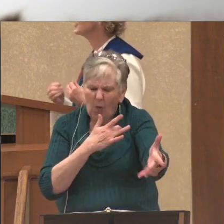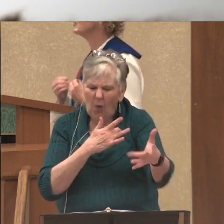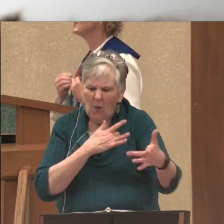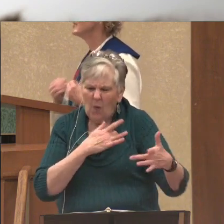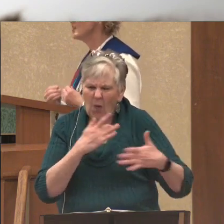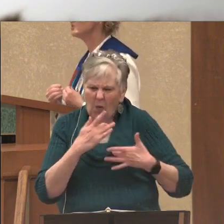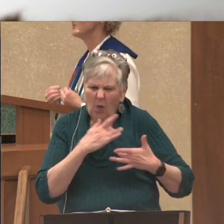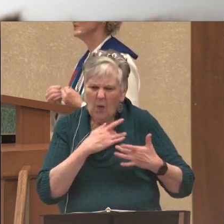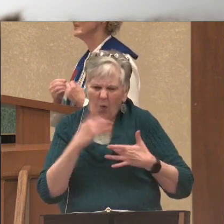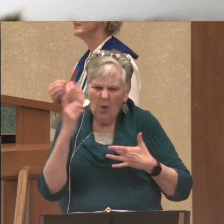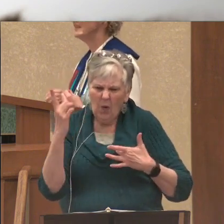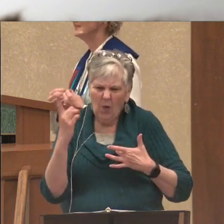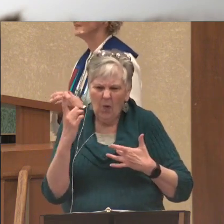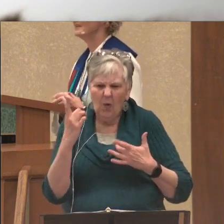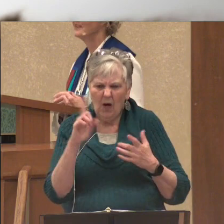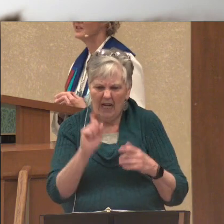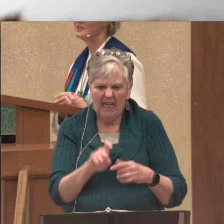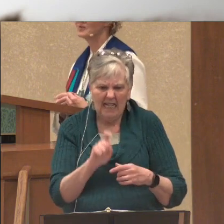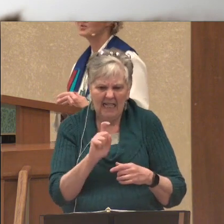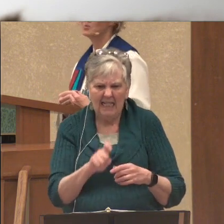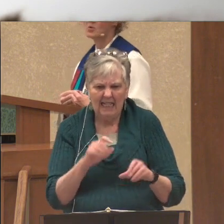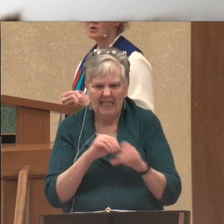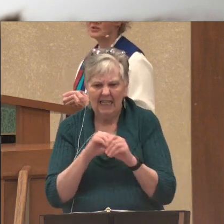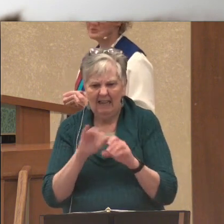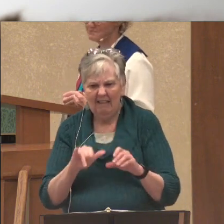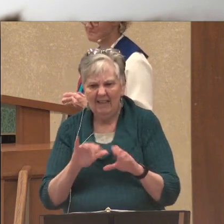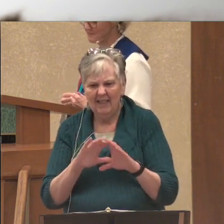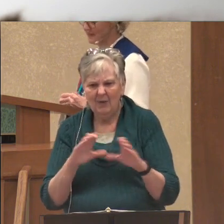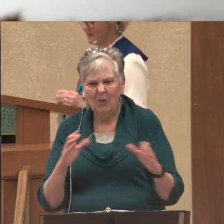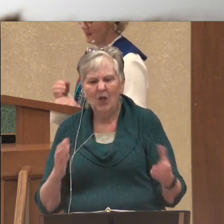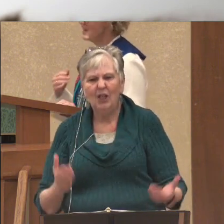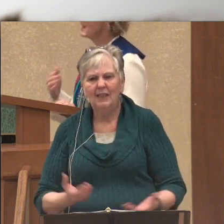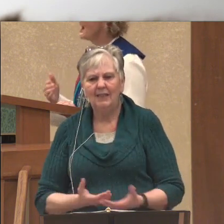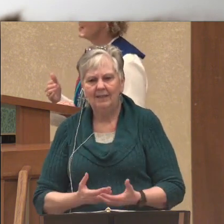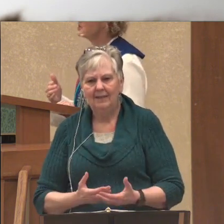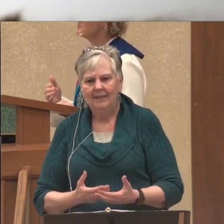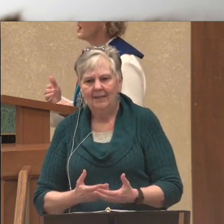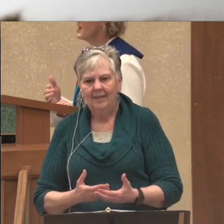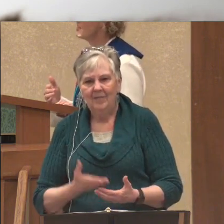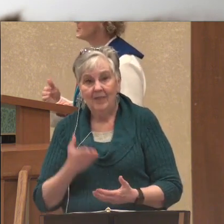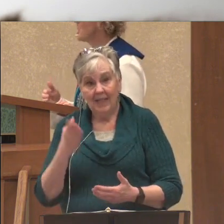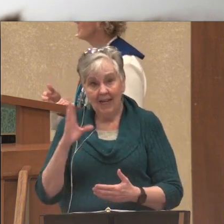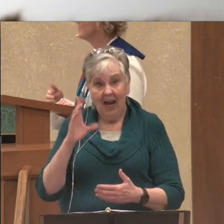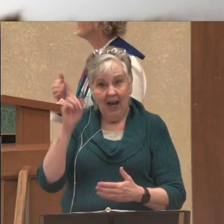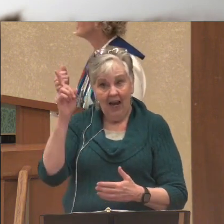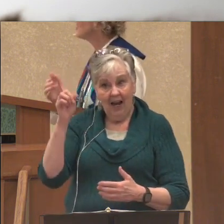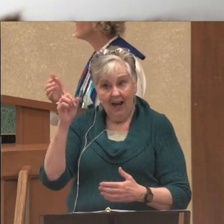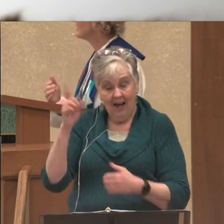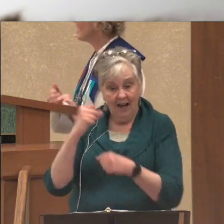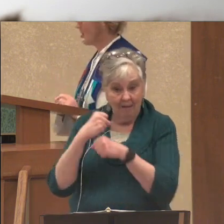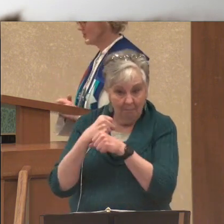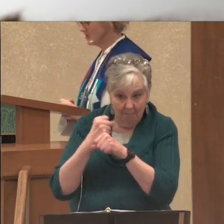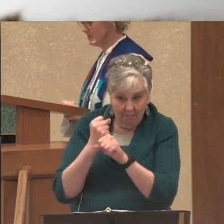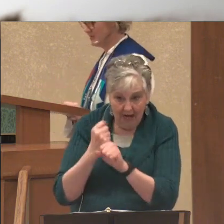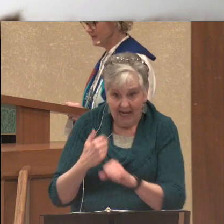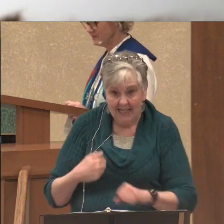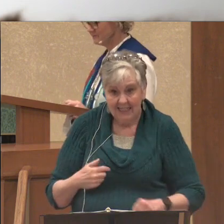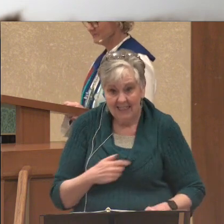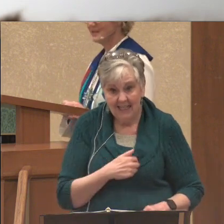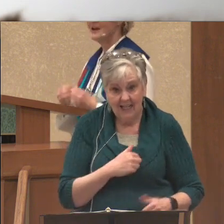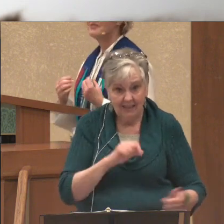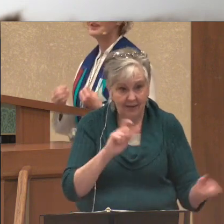and so desperately needed in this world. God is the potter, we are the